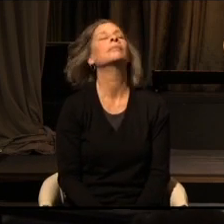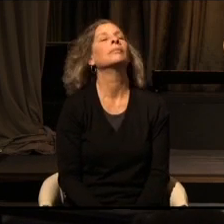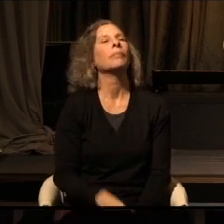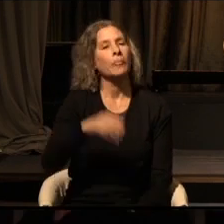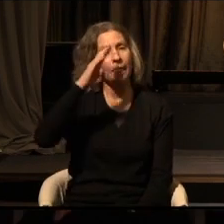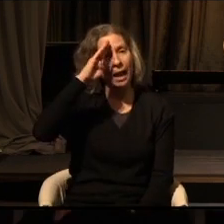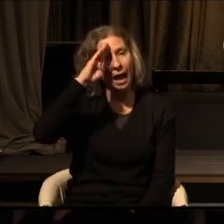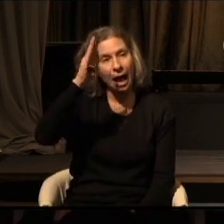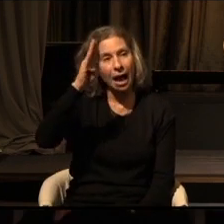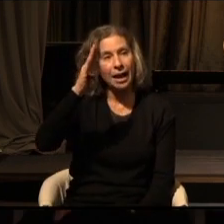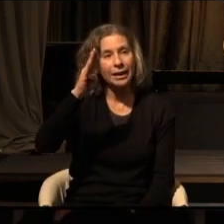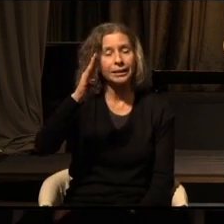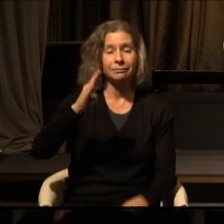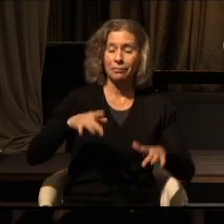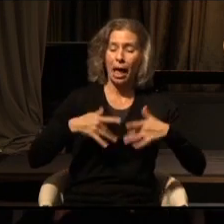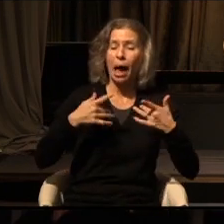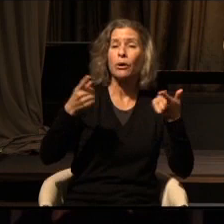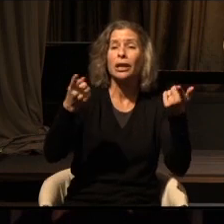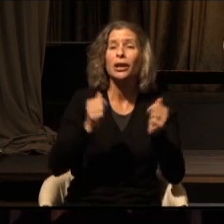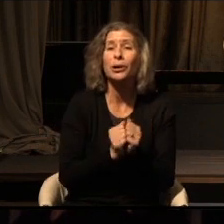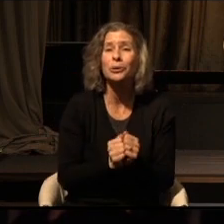Hi, everybody. How are we doing?